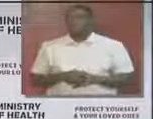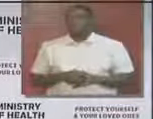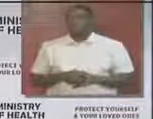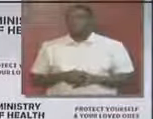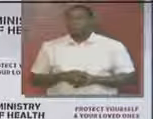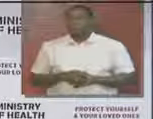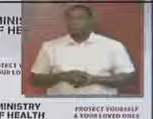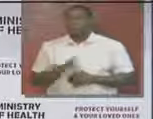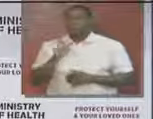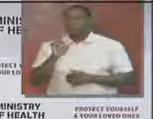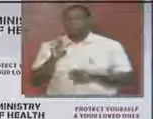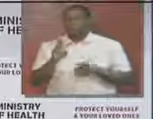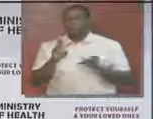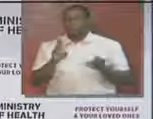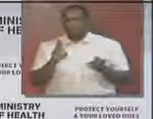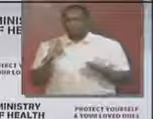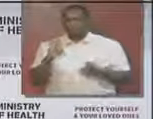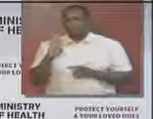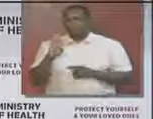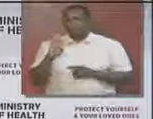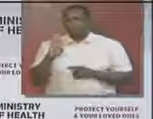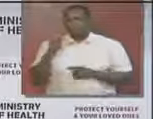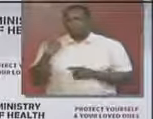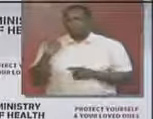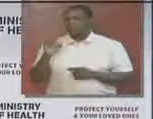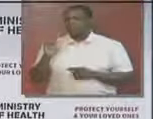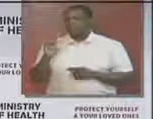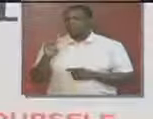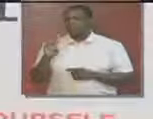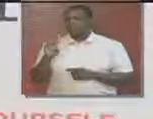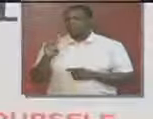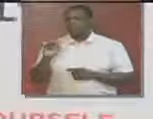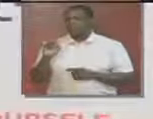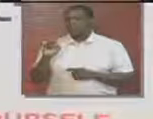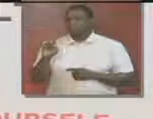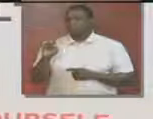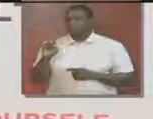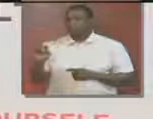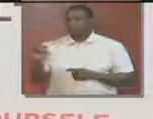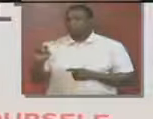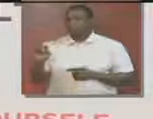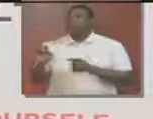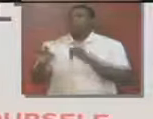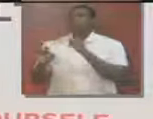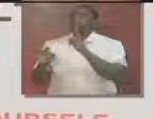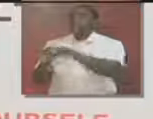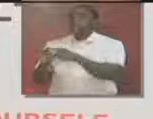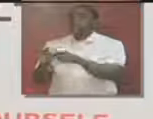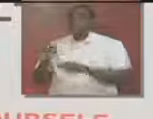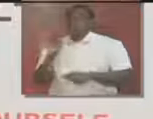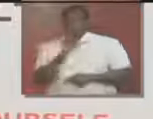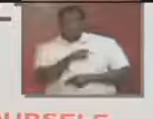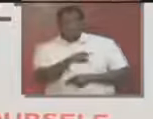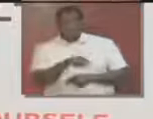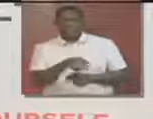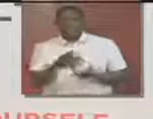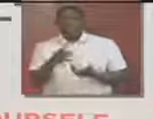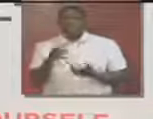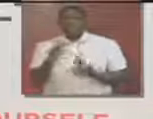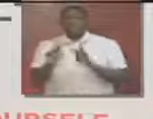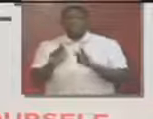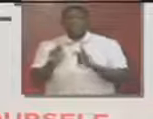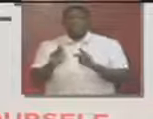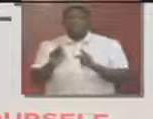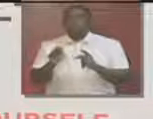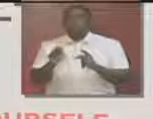Bagwandas, and just to advise what Mr. Bihari asked, he asked about NCDs, hypertension,